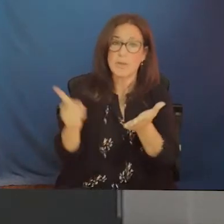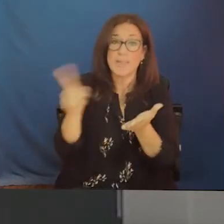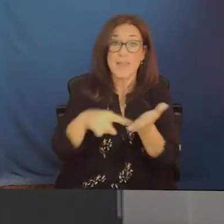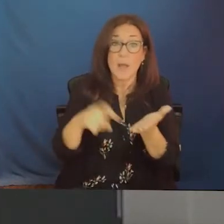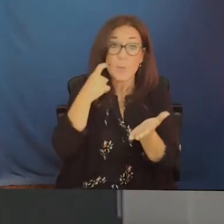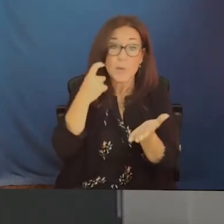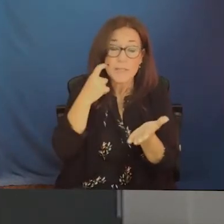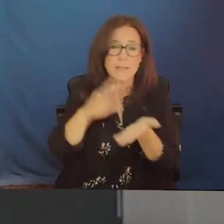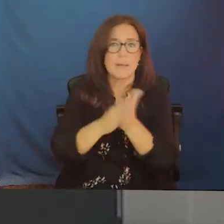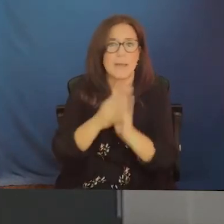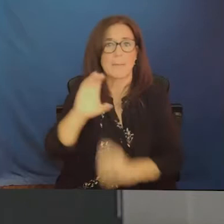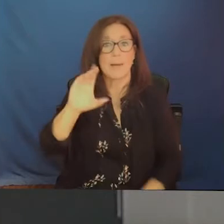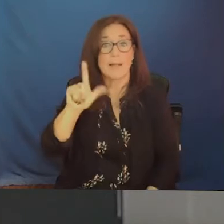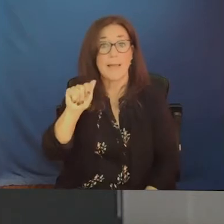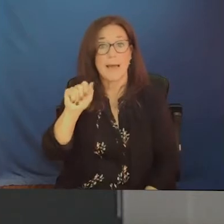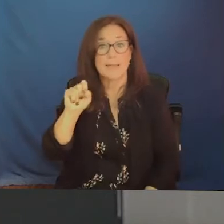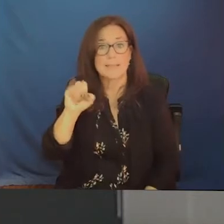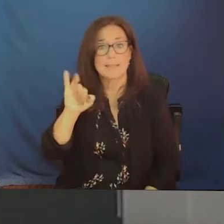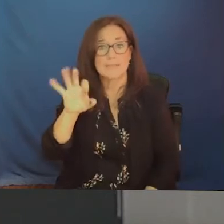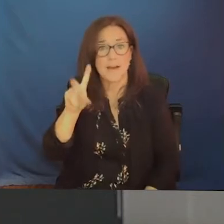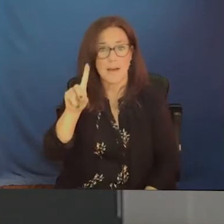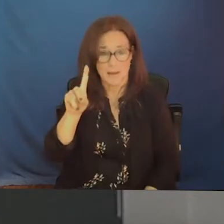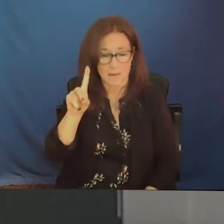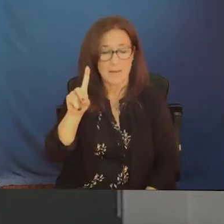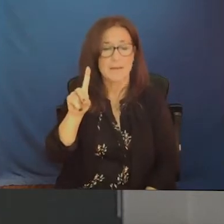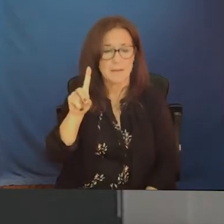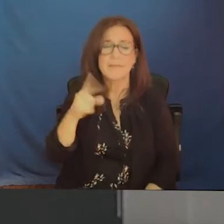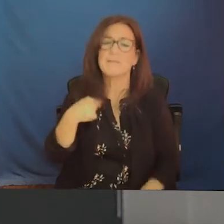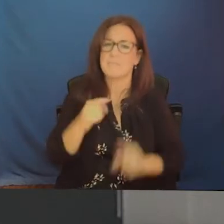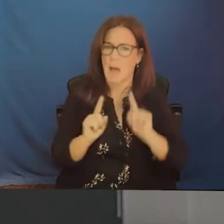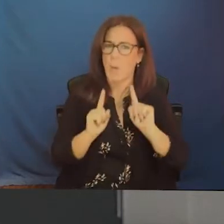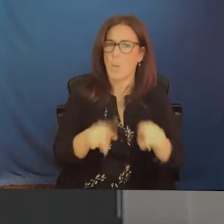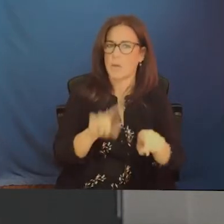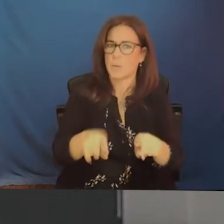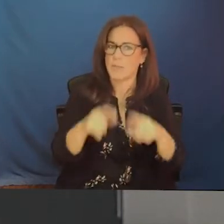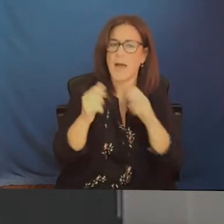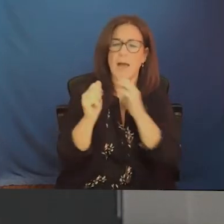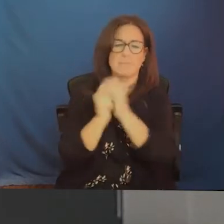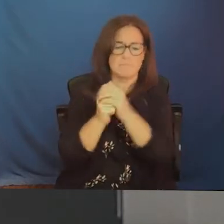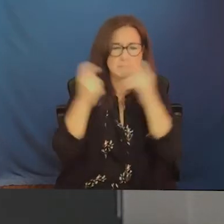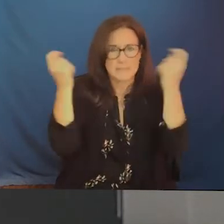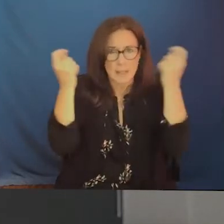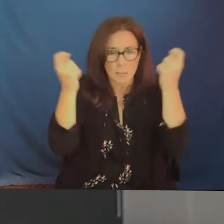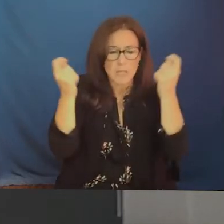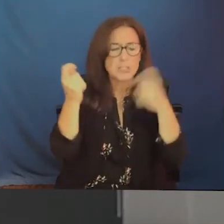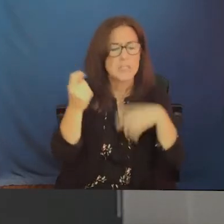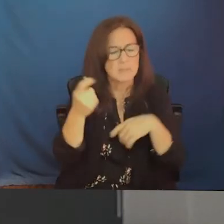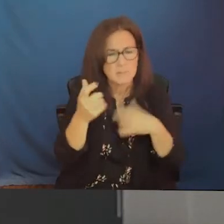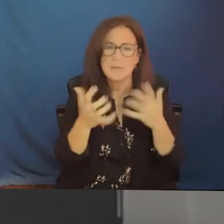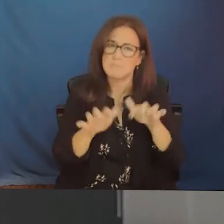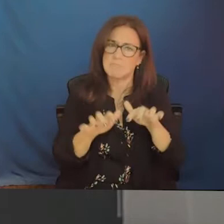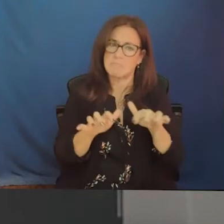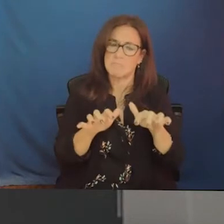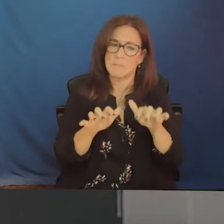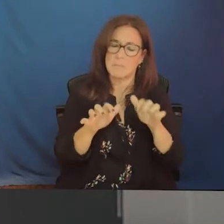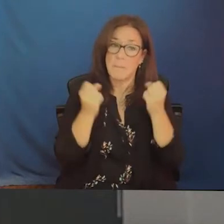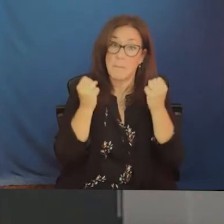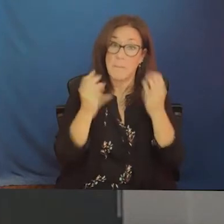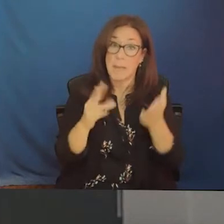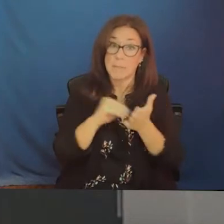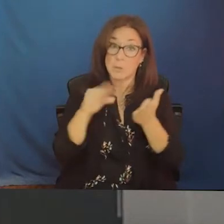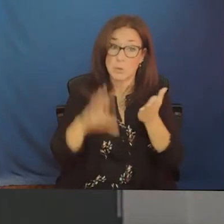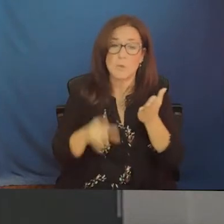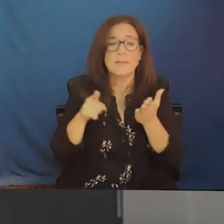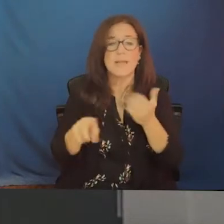that celebration, I believe it was about 3 weeks ago. And it was a large number of students being reclassified